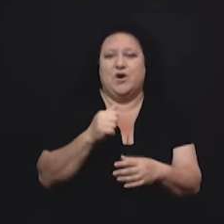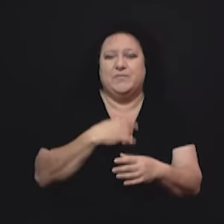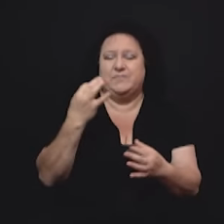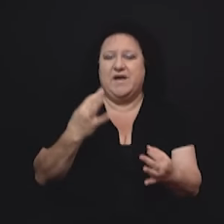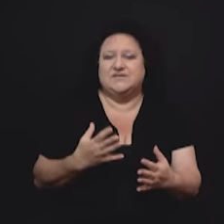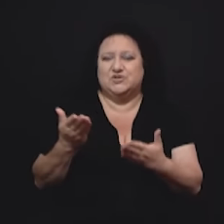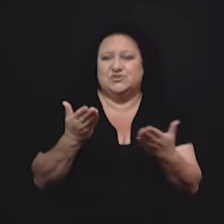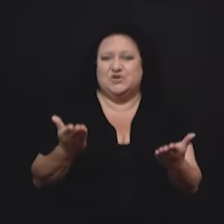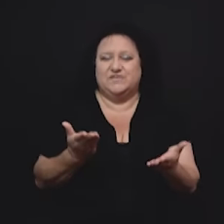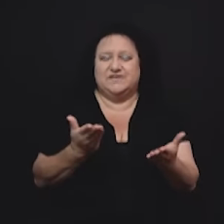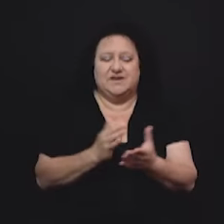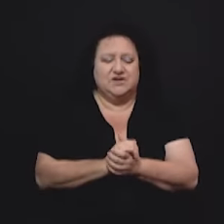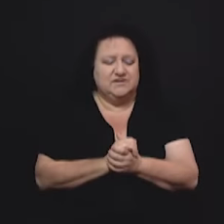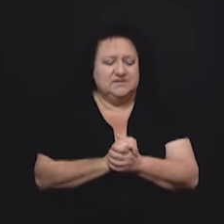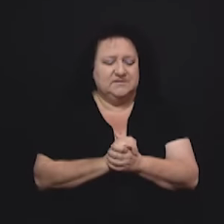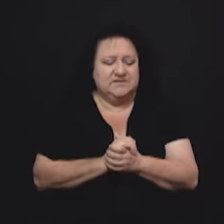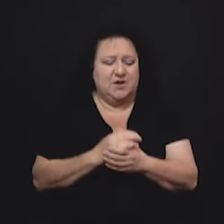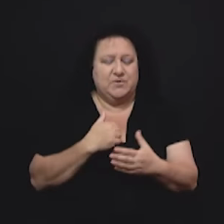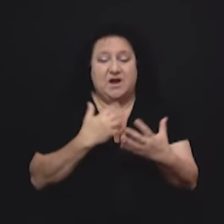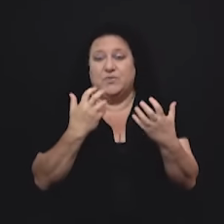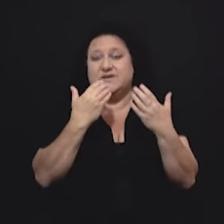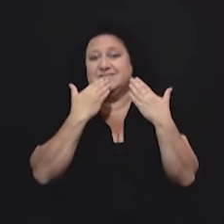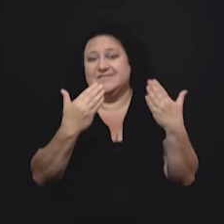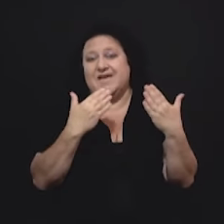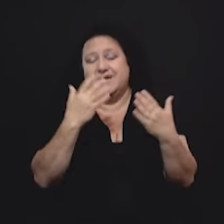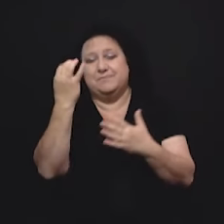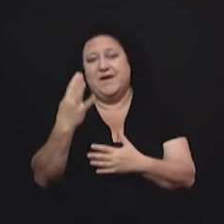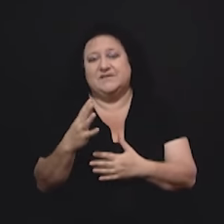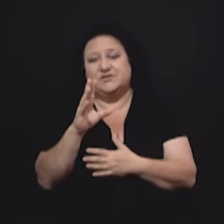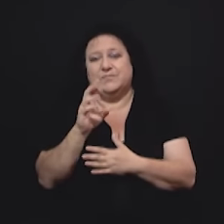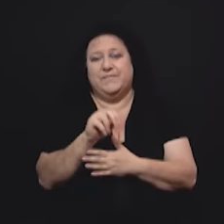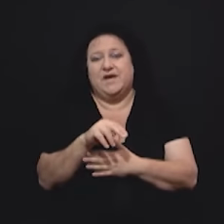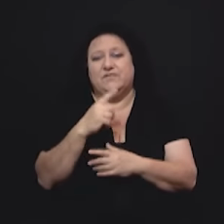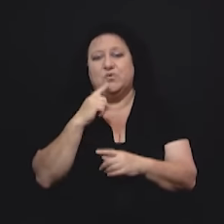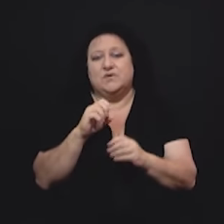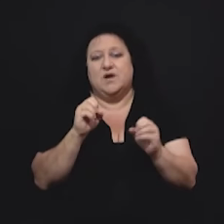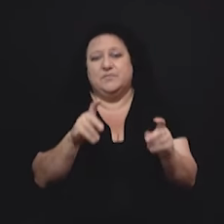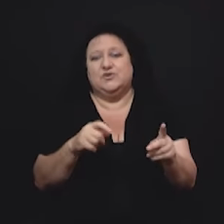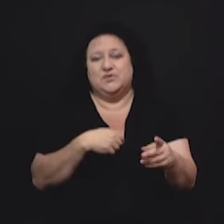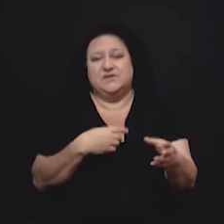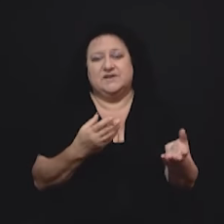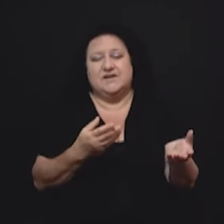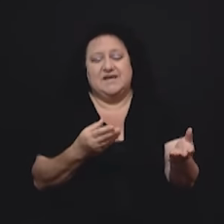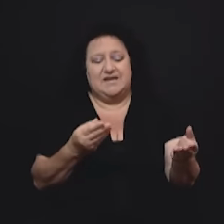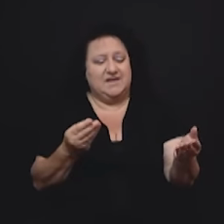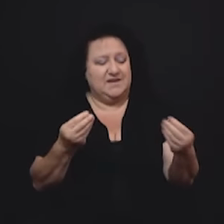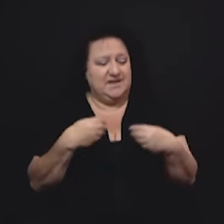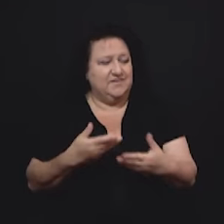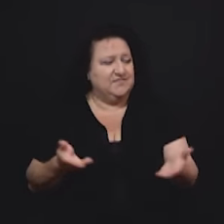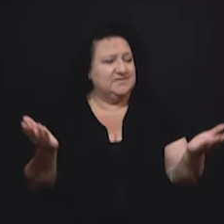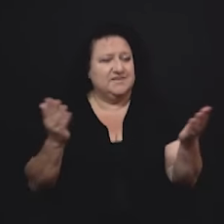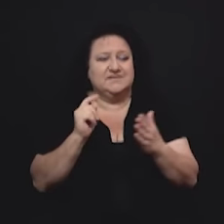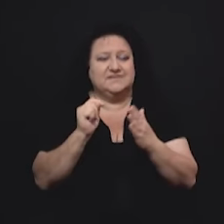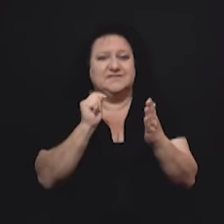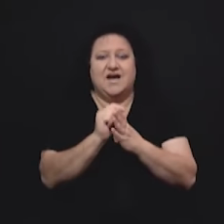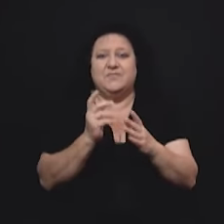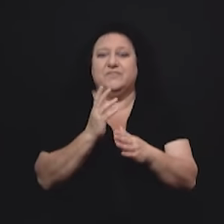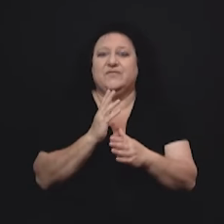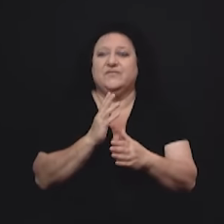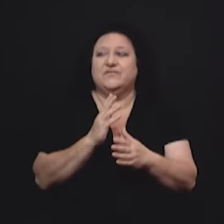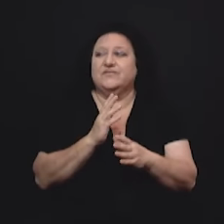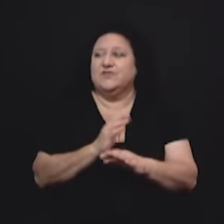just want to thank Pastor Ben for an opportunity. He gives of this time, of this space freely. And so I'm honored to